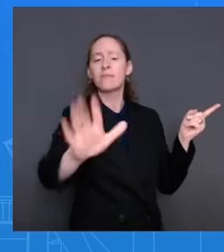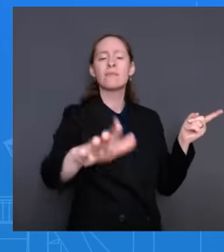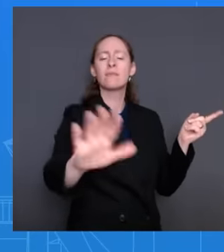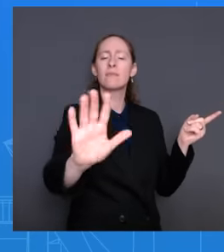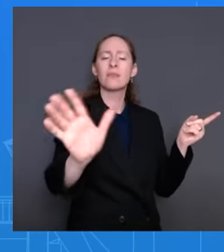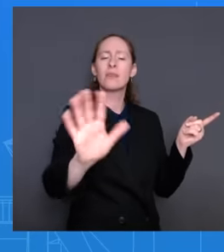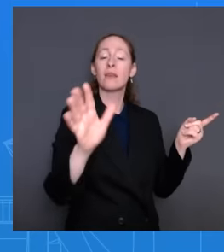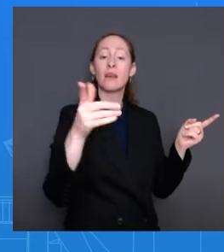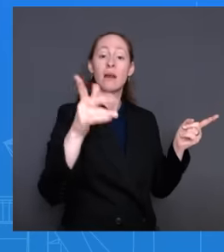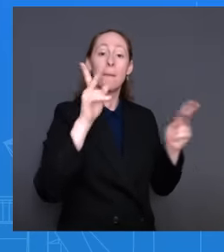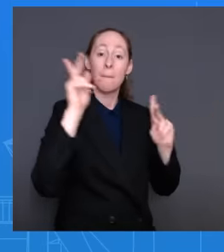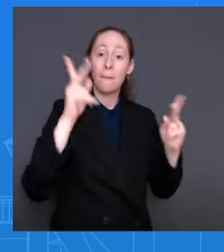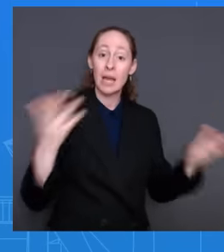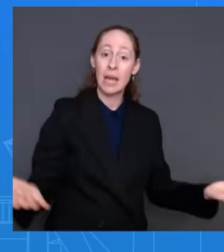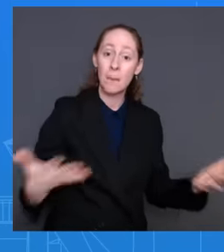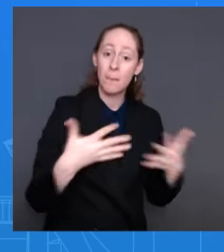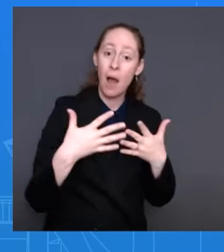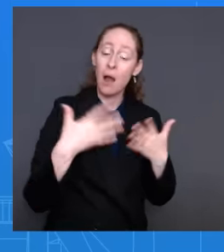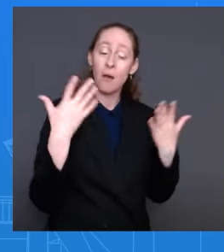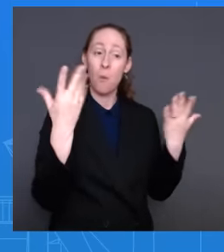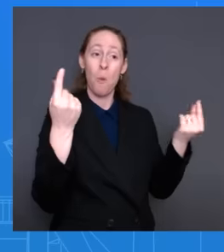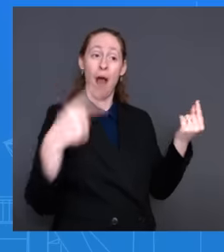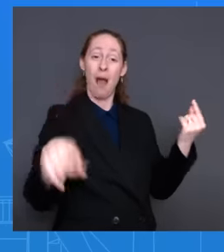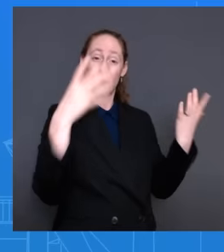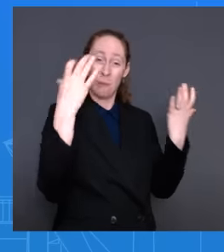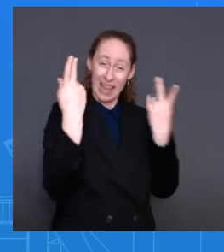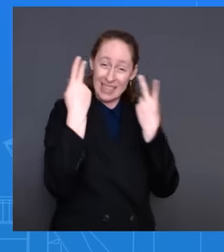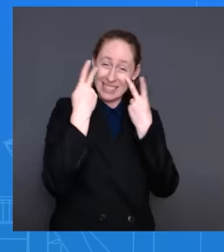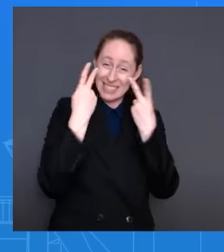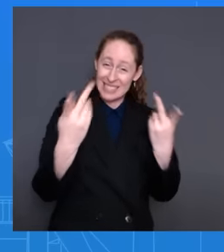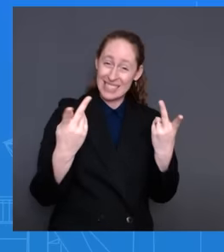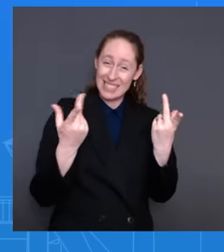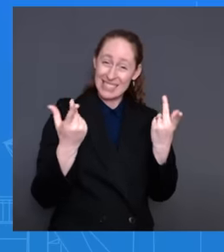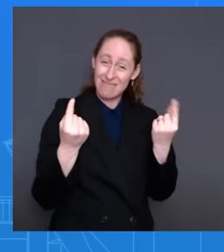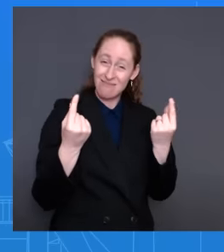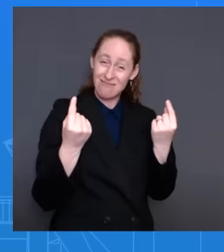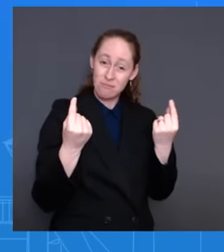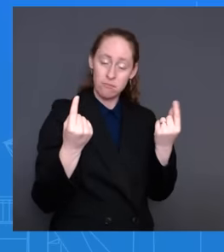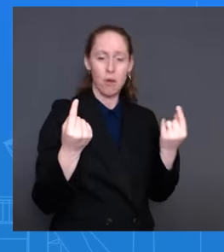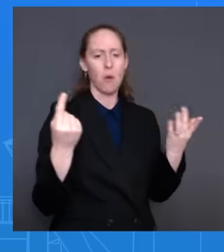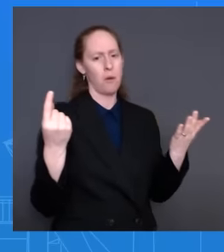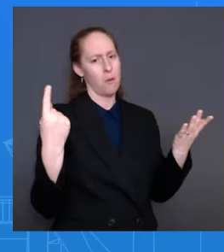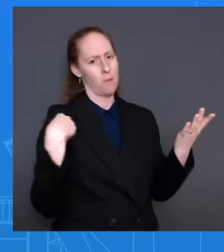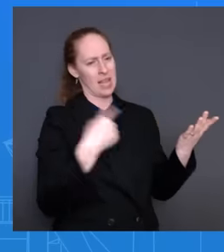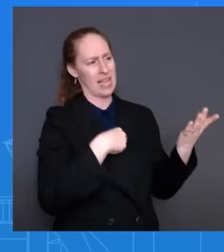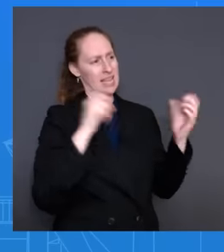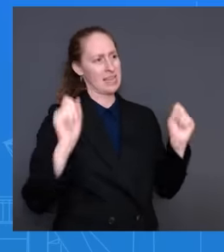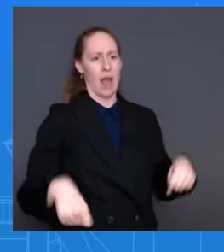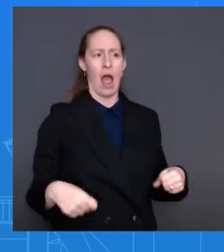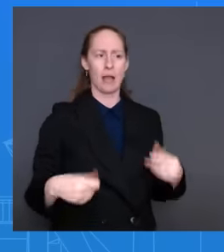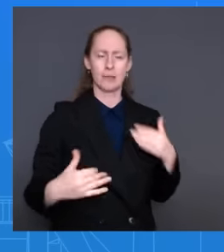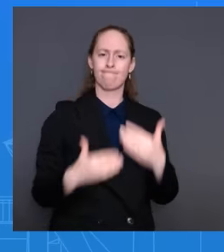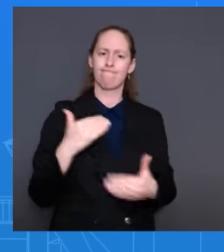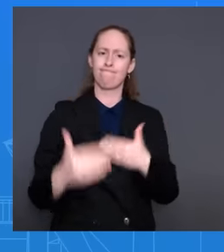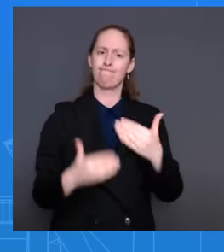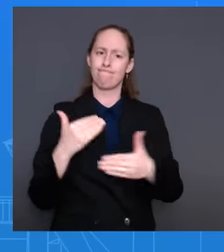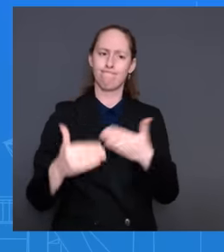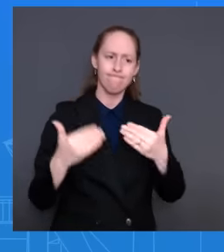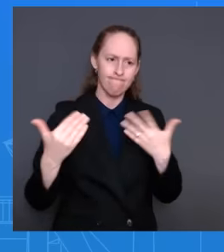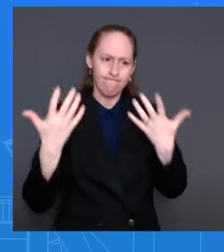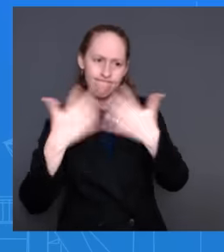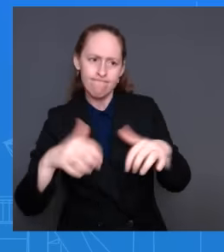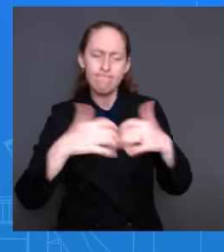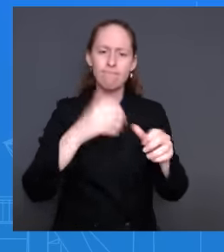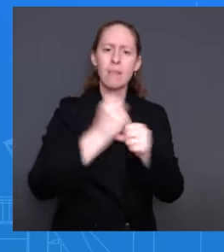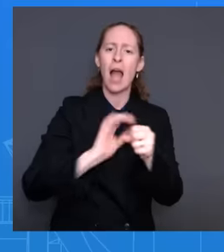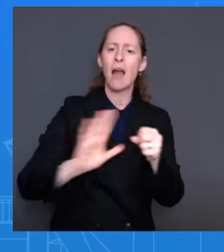see is that we can actually move the ball forward, and that we can actually make some progress in things that matter in their daily